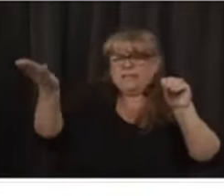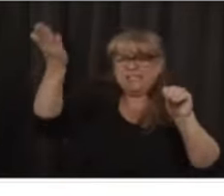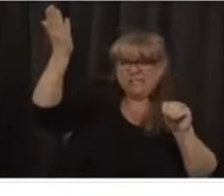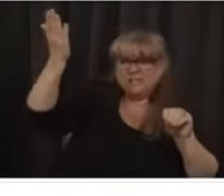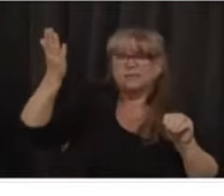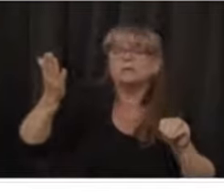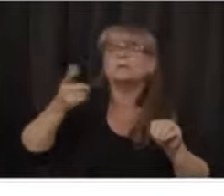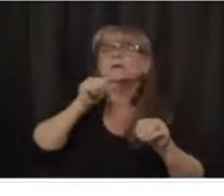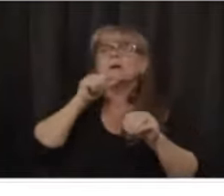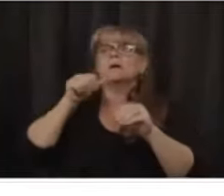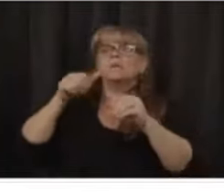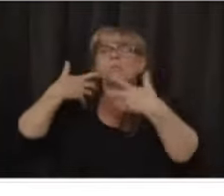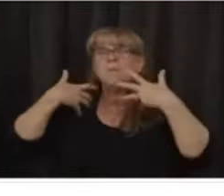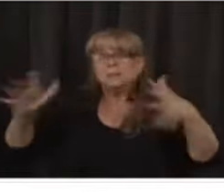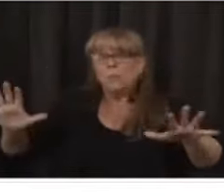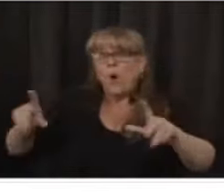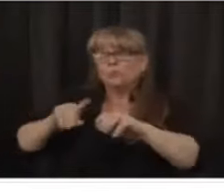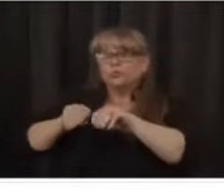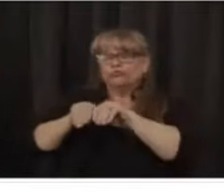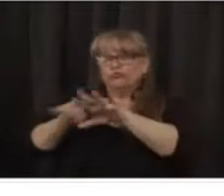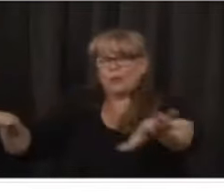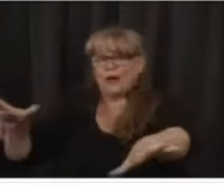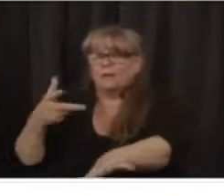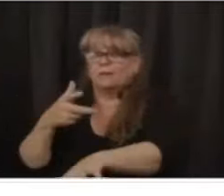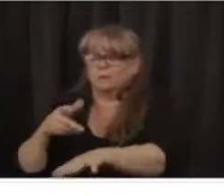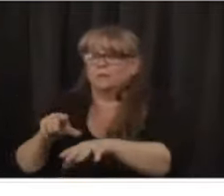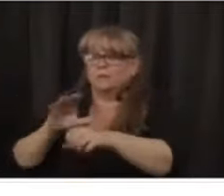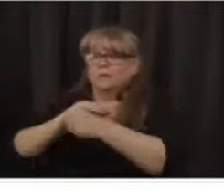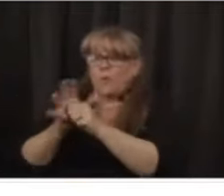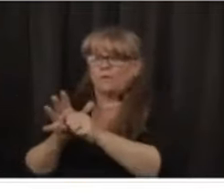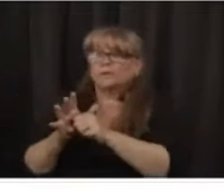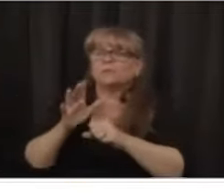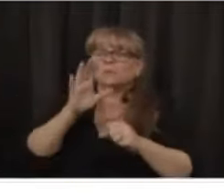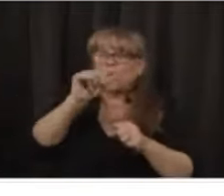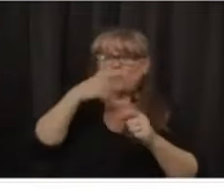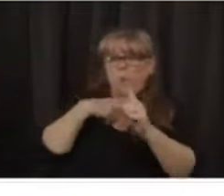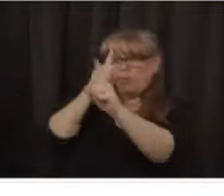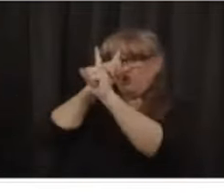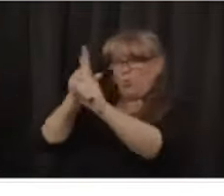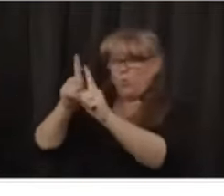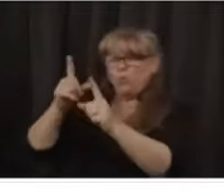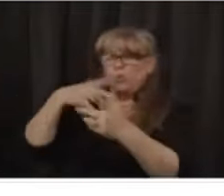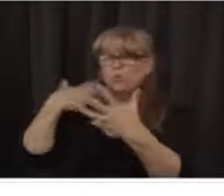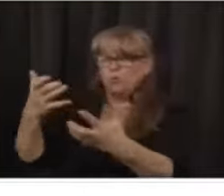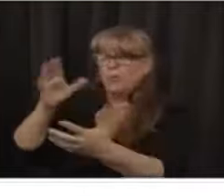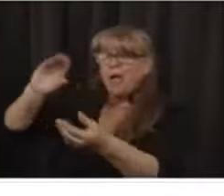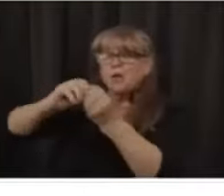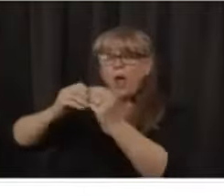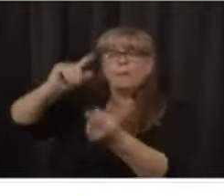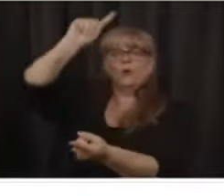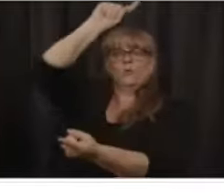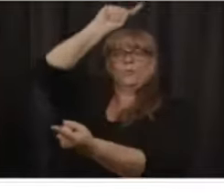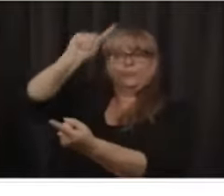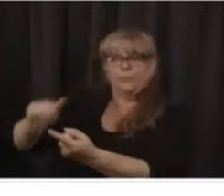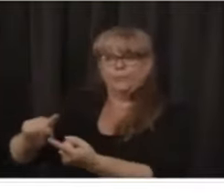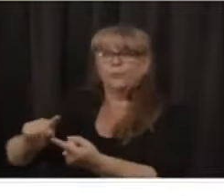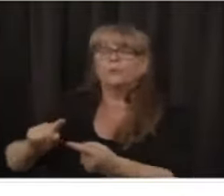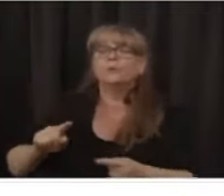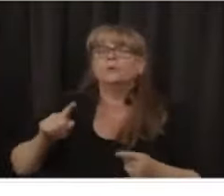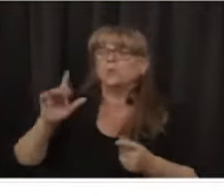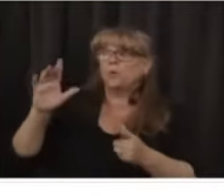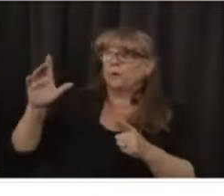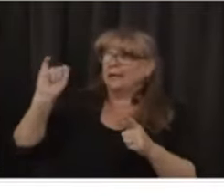virus, meaning the R naught will be below 1, the cases will go down. And whereas they're stable in some of these areas